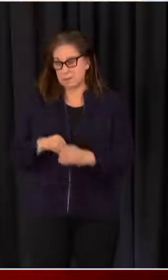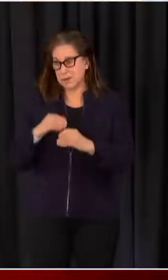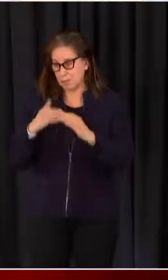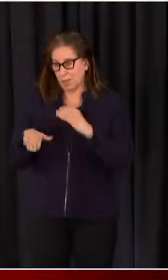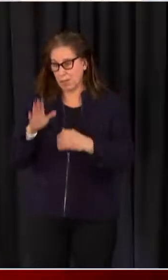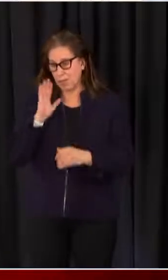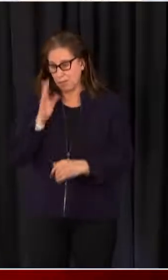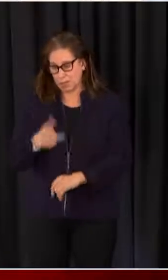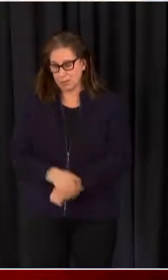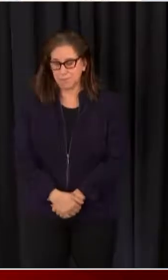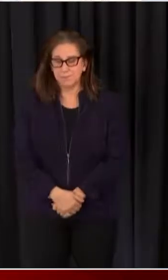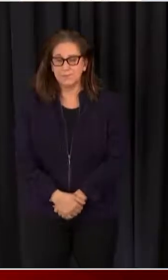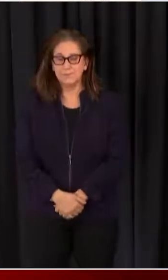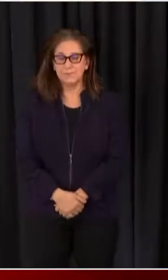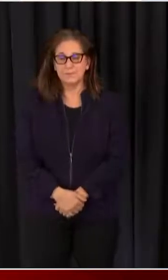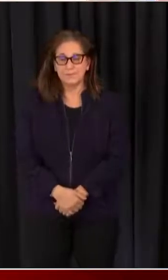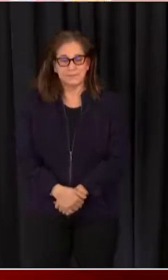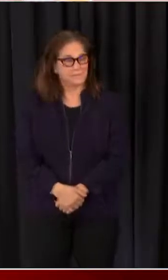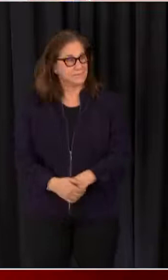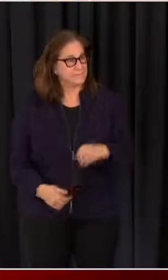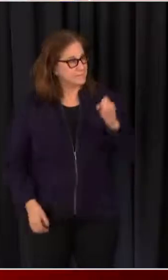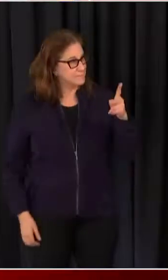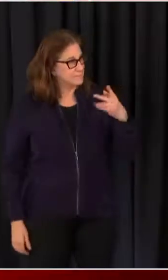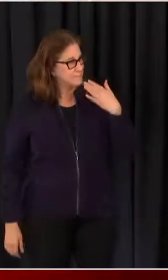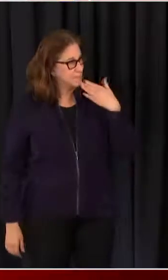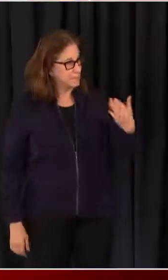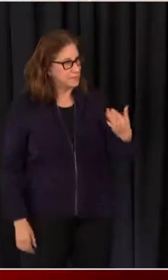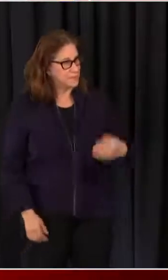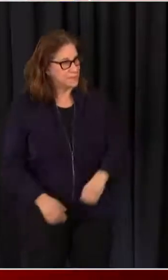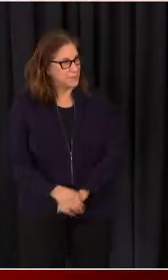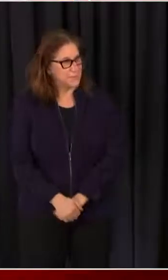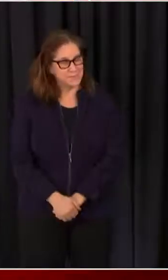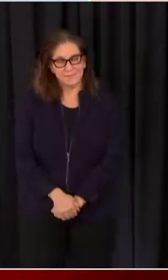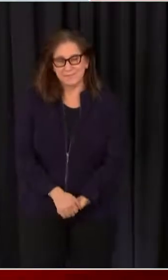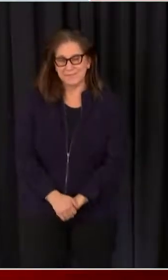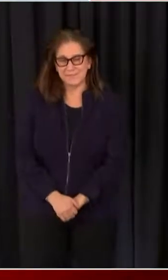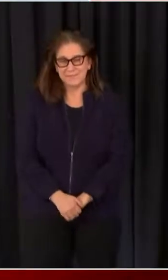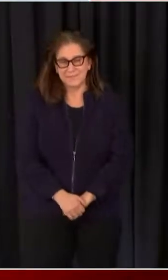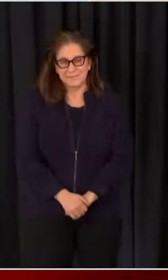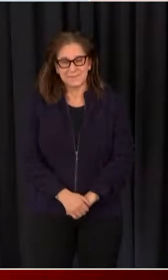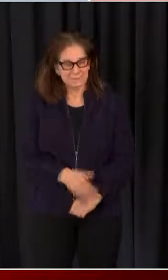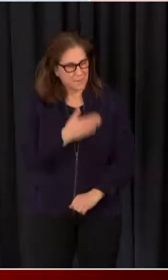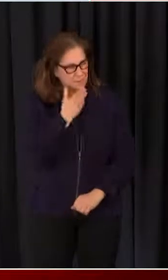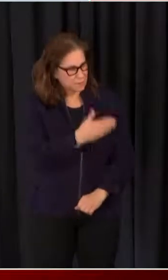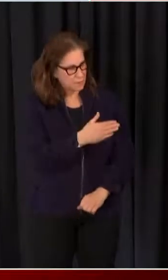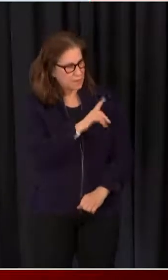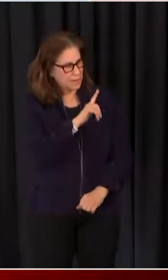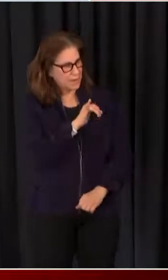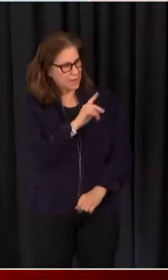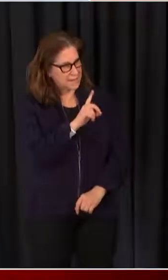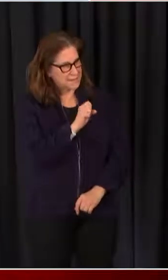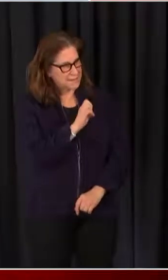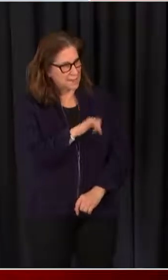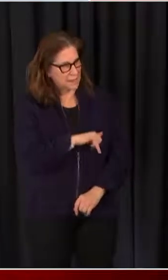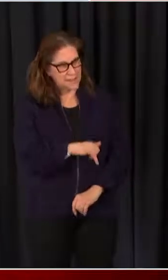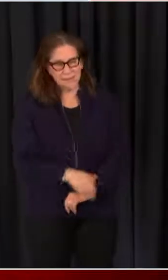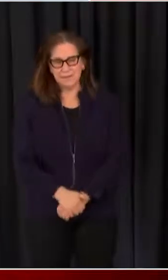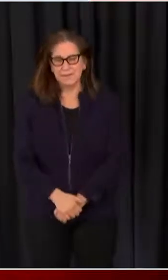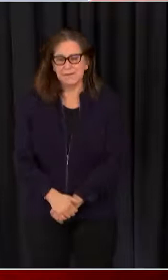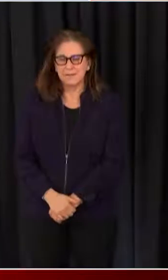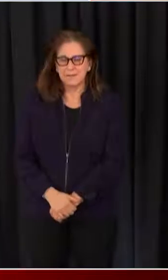Mayor, I think that's it. Okay. Well, thank you for that, Lindsay. I'm sure there'll be questions. So we'll move